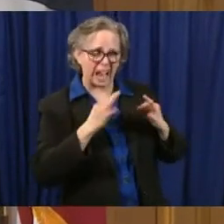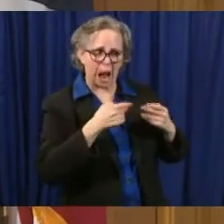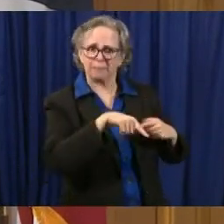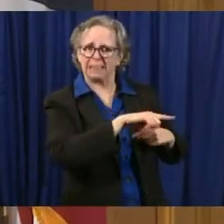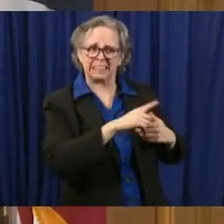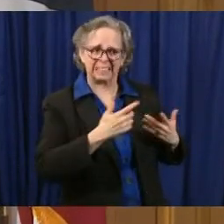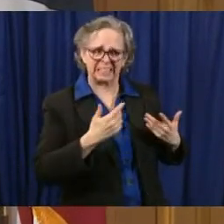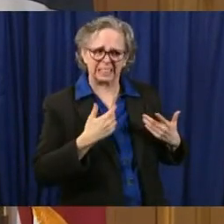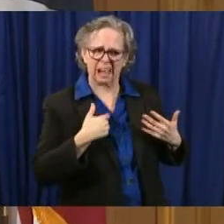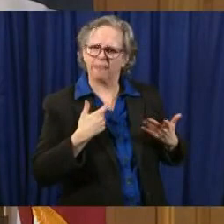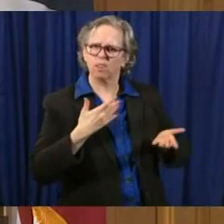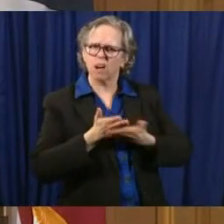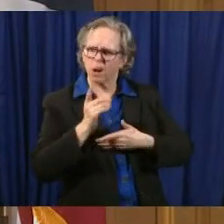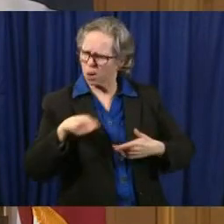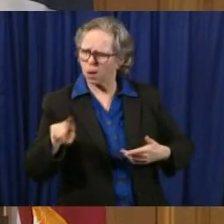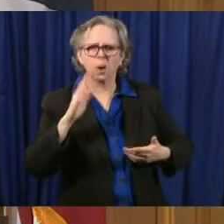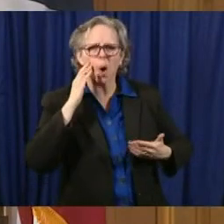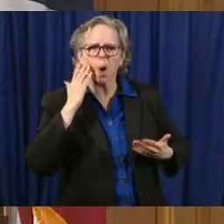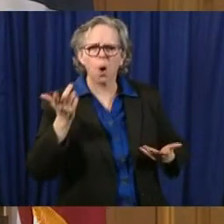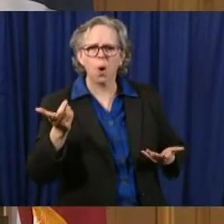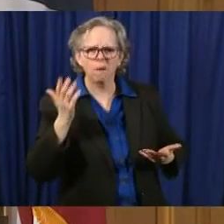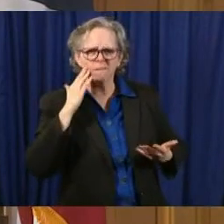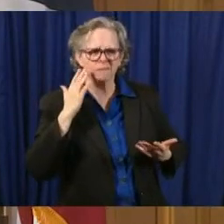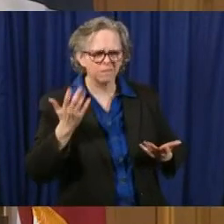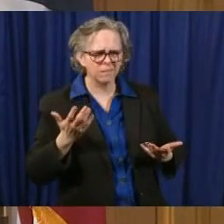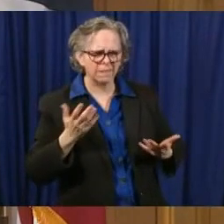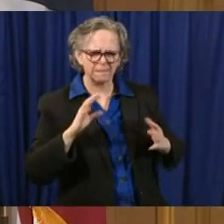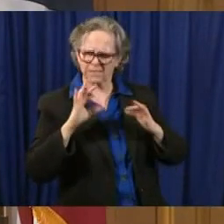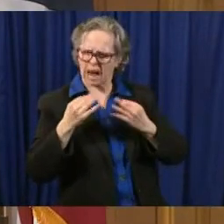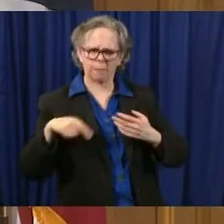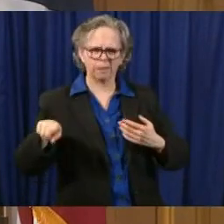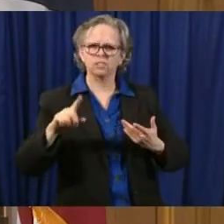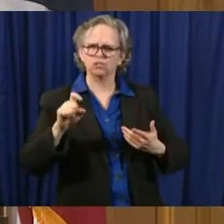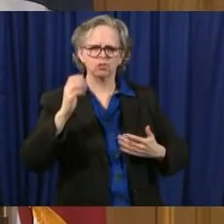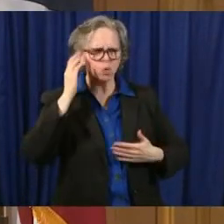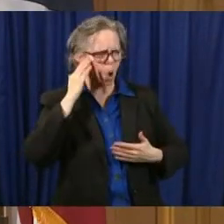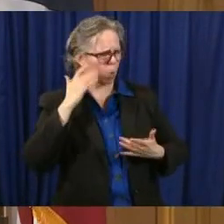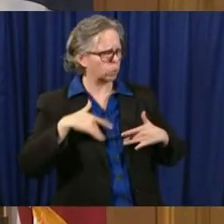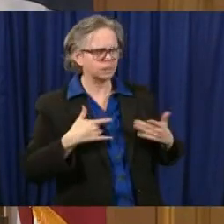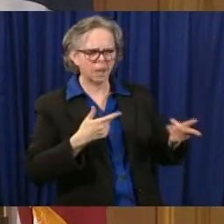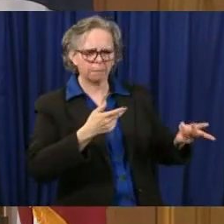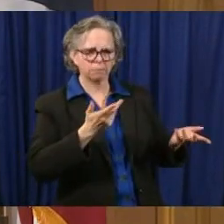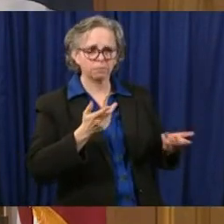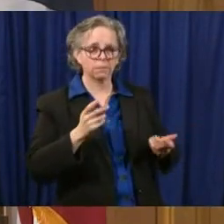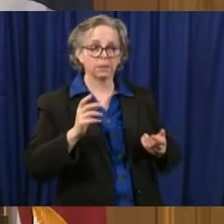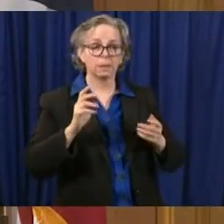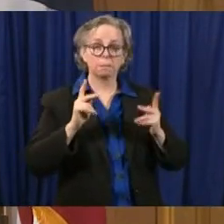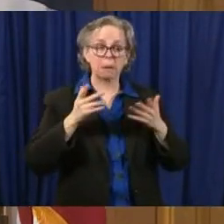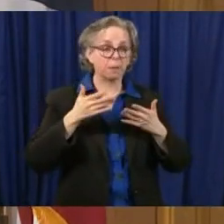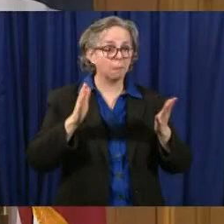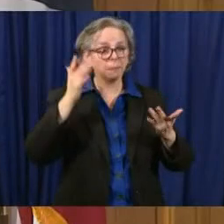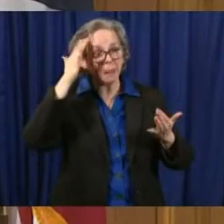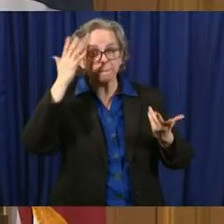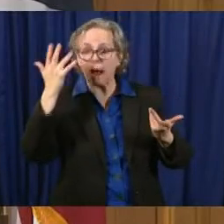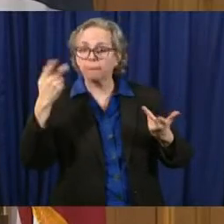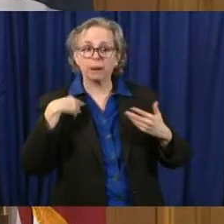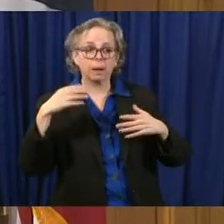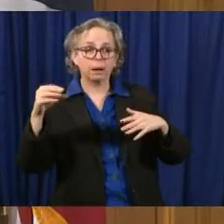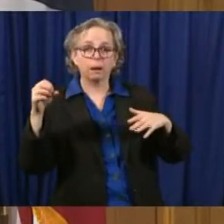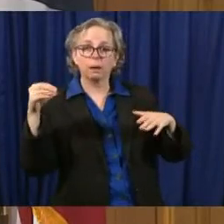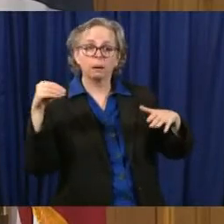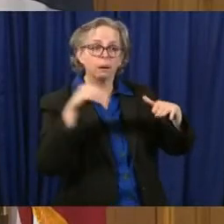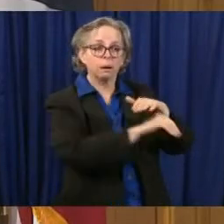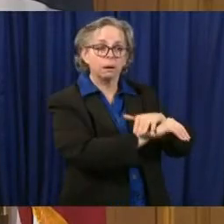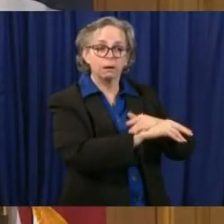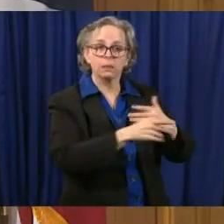it. They have family members, they have a right to know it. The people there have a right to know it, and people who are thinking about going into that nursing home have a right